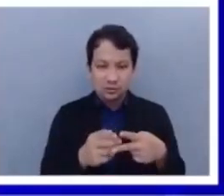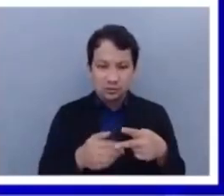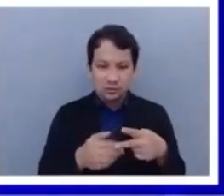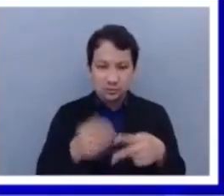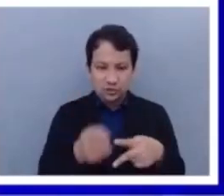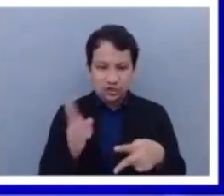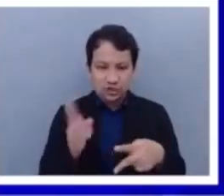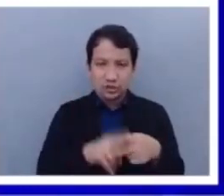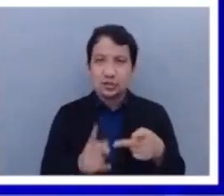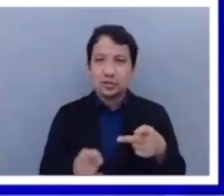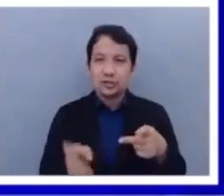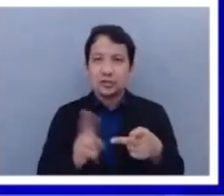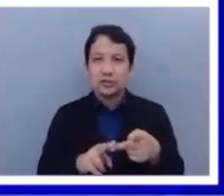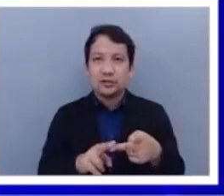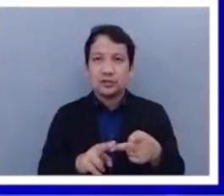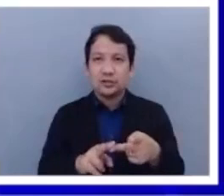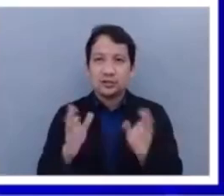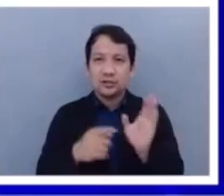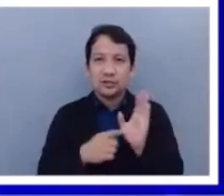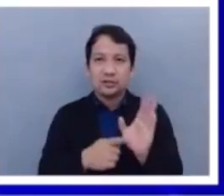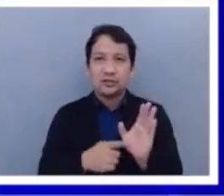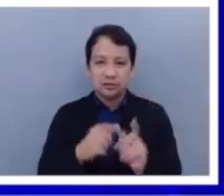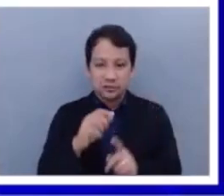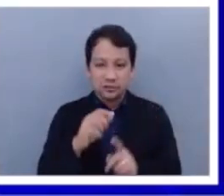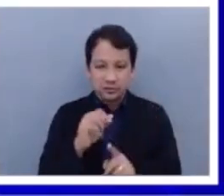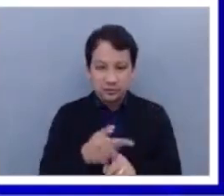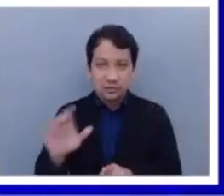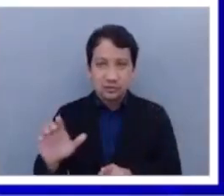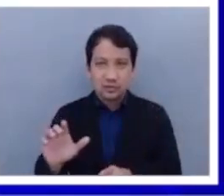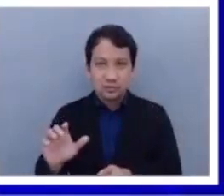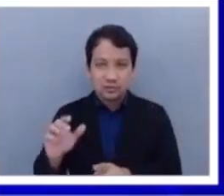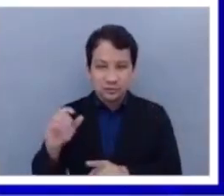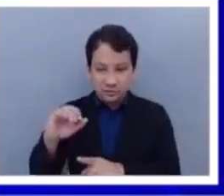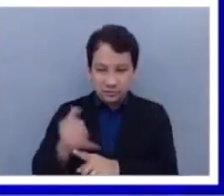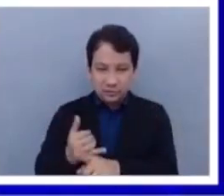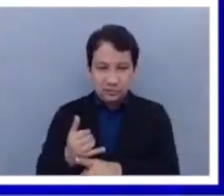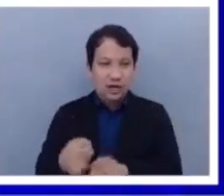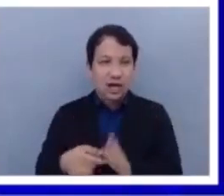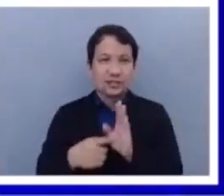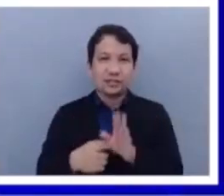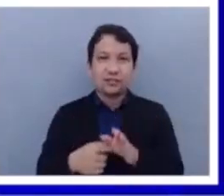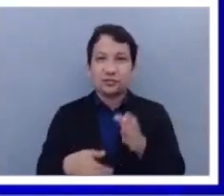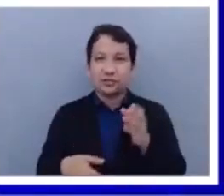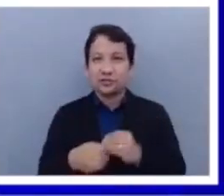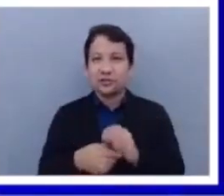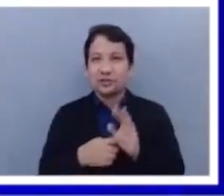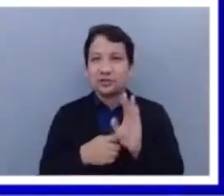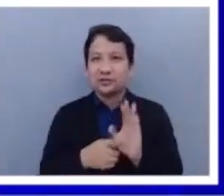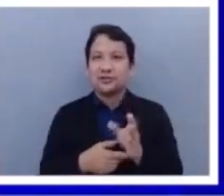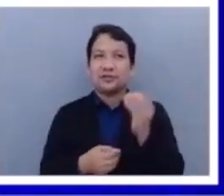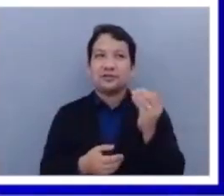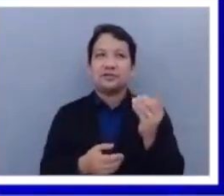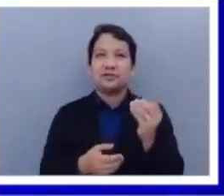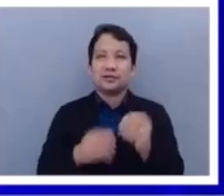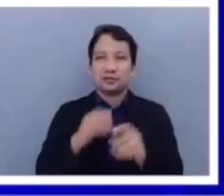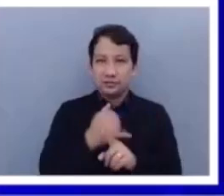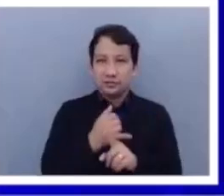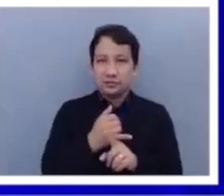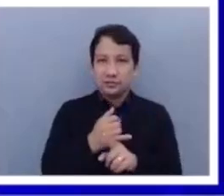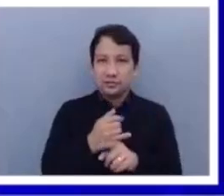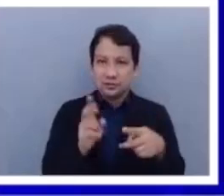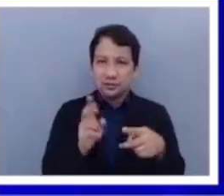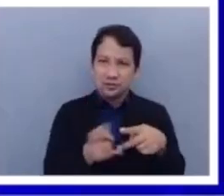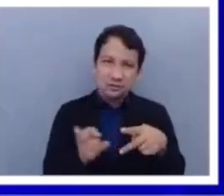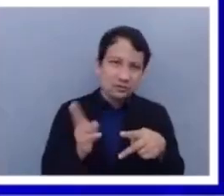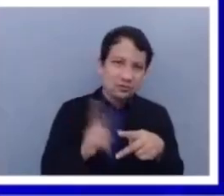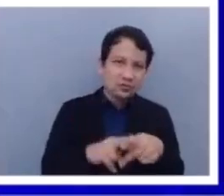employed persons, August versus July 2022. Una, yung primary elementary education. So, may dagdag siya ng mga 88,000.